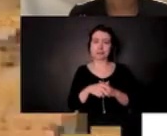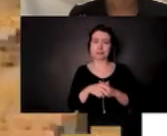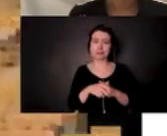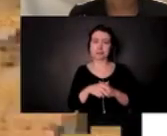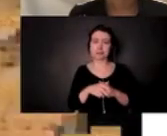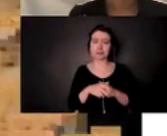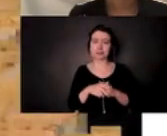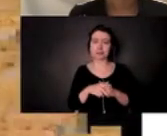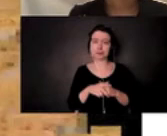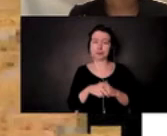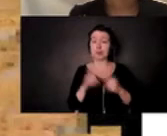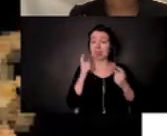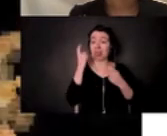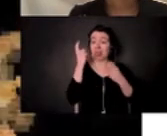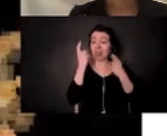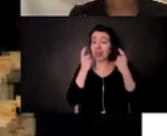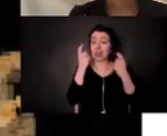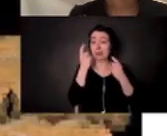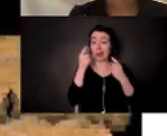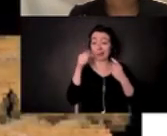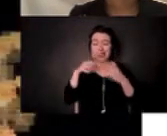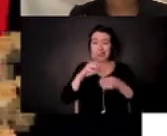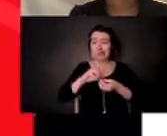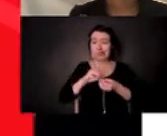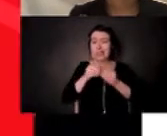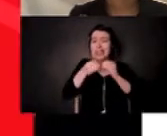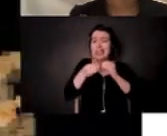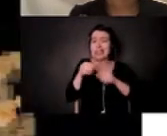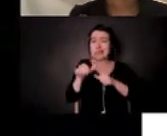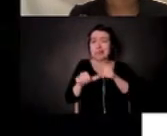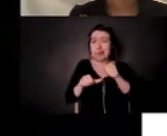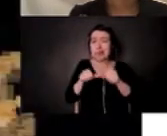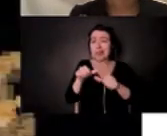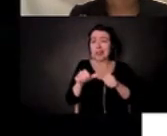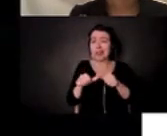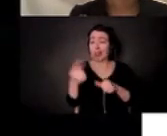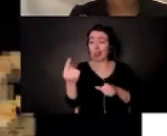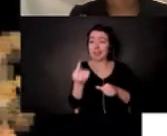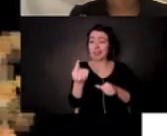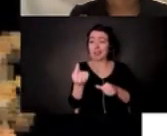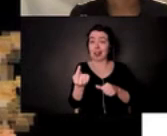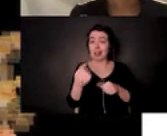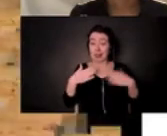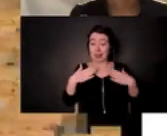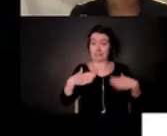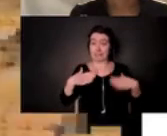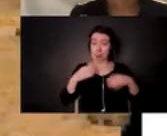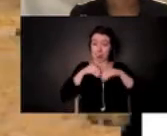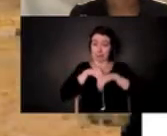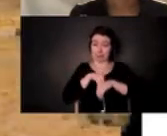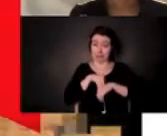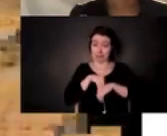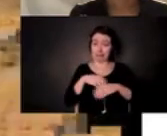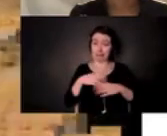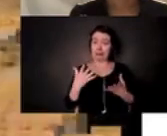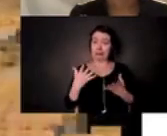about all of these creative processes that she is embodying and also discovering, and also how